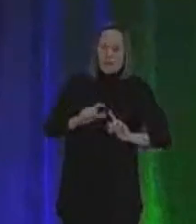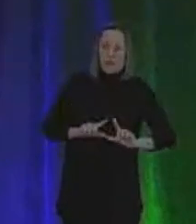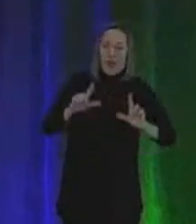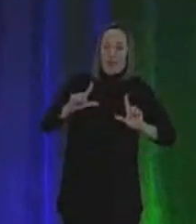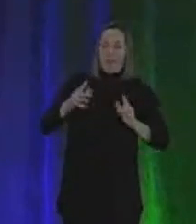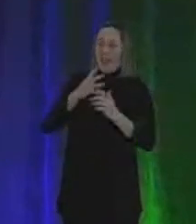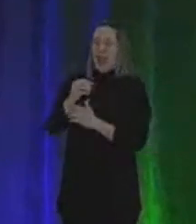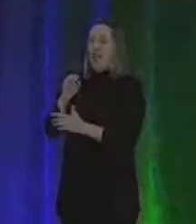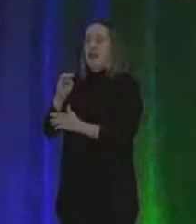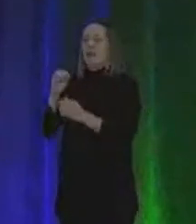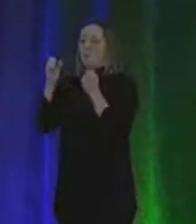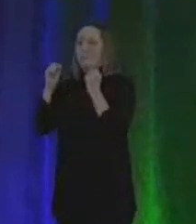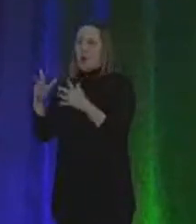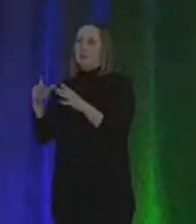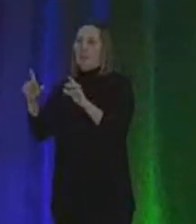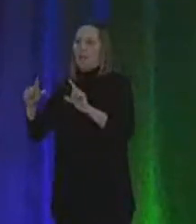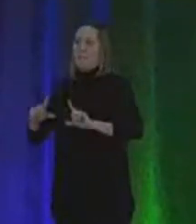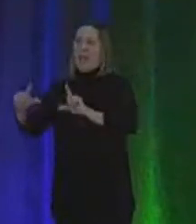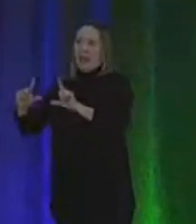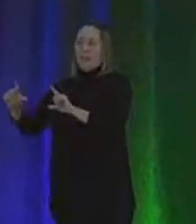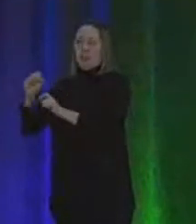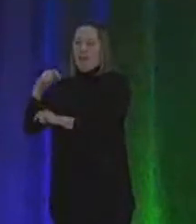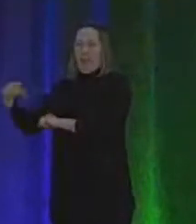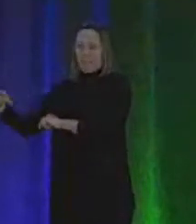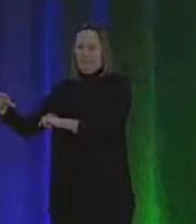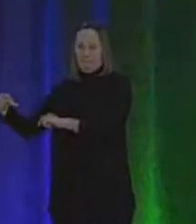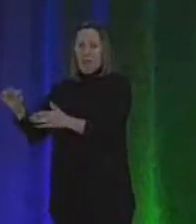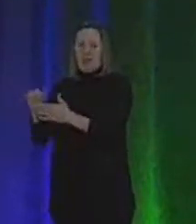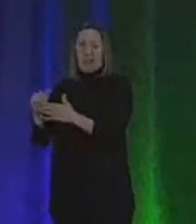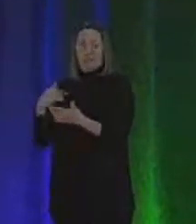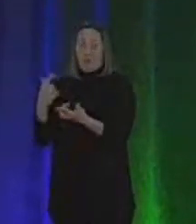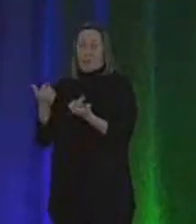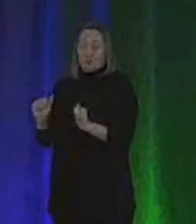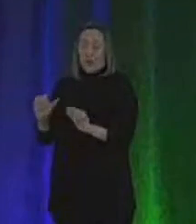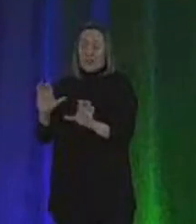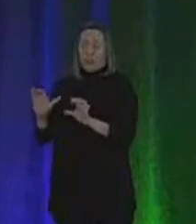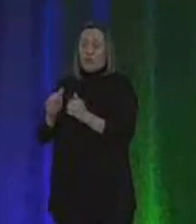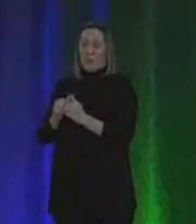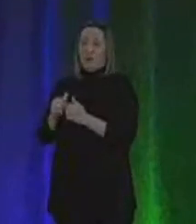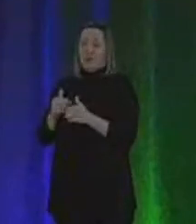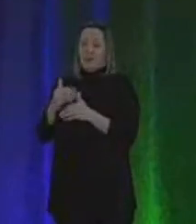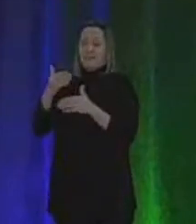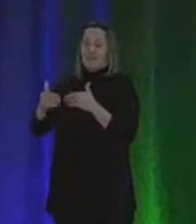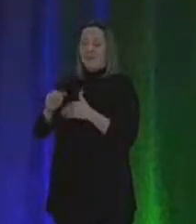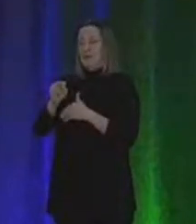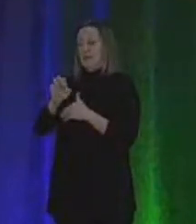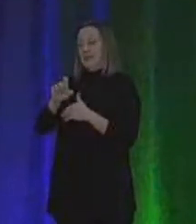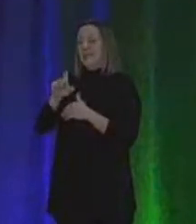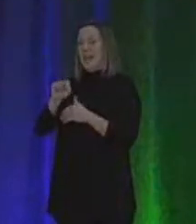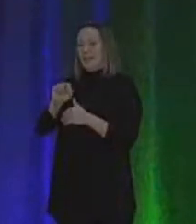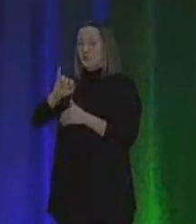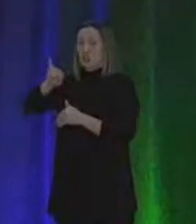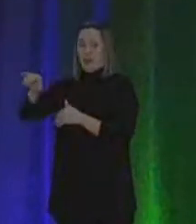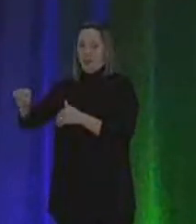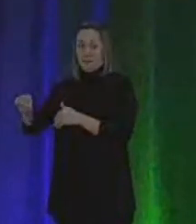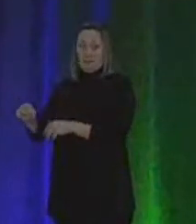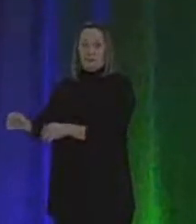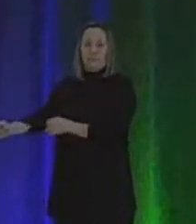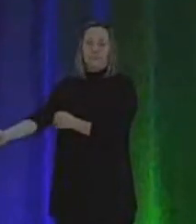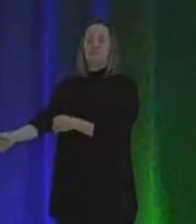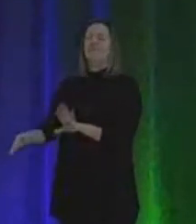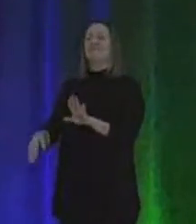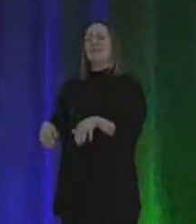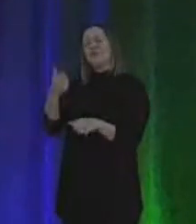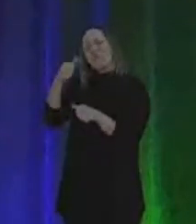and multi-page applications, and they're kind of what we're doing and what we're trying to do with Next.js. So now that we talked